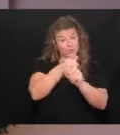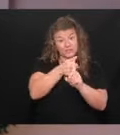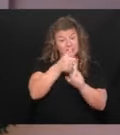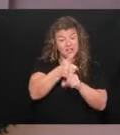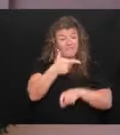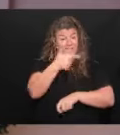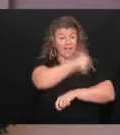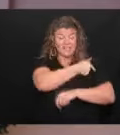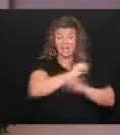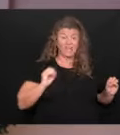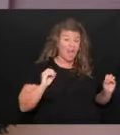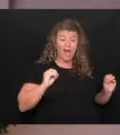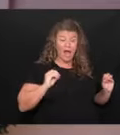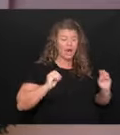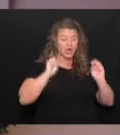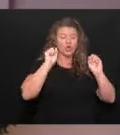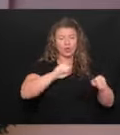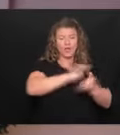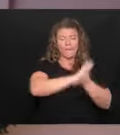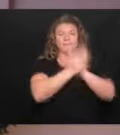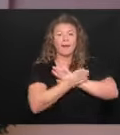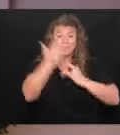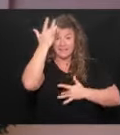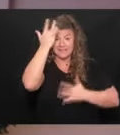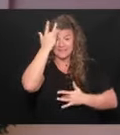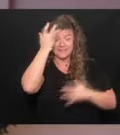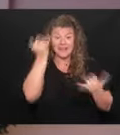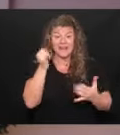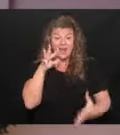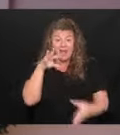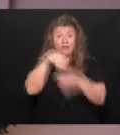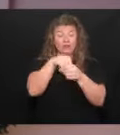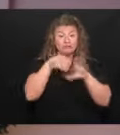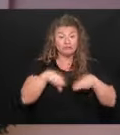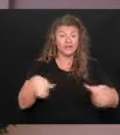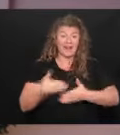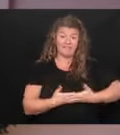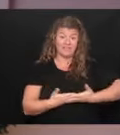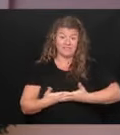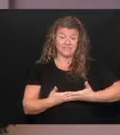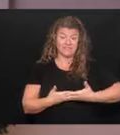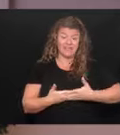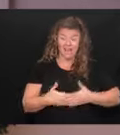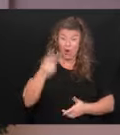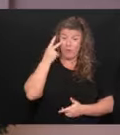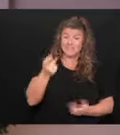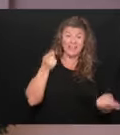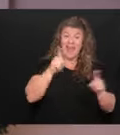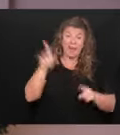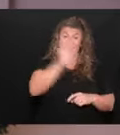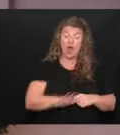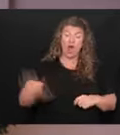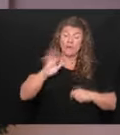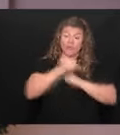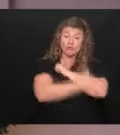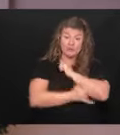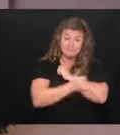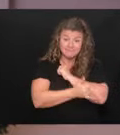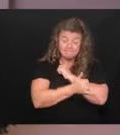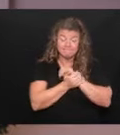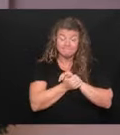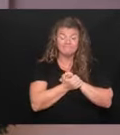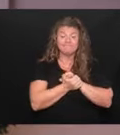very sick, including children and infants. And we've seen that around the country. Now, importantly,